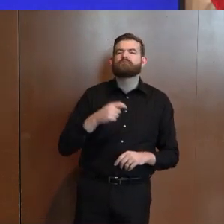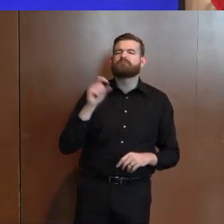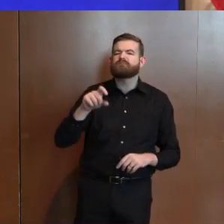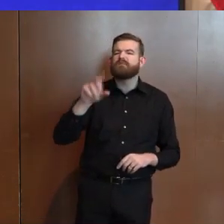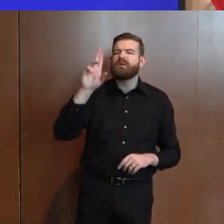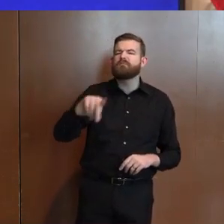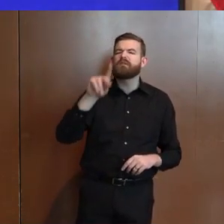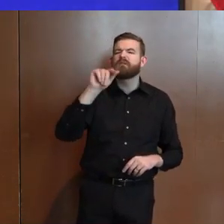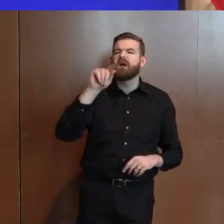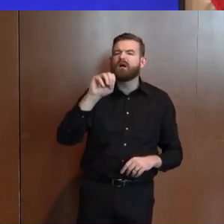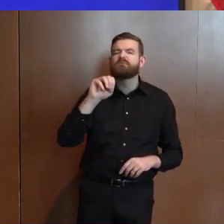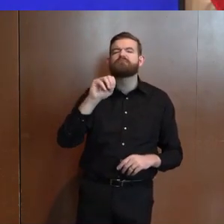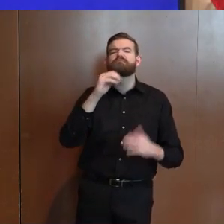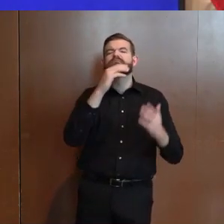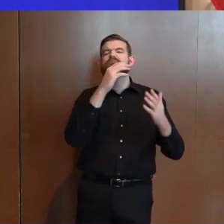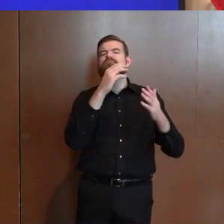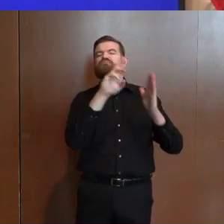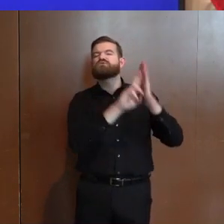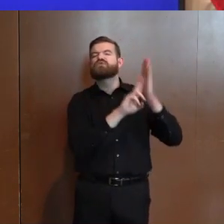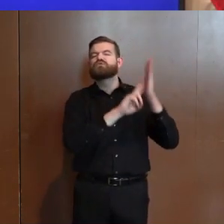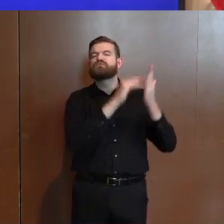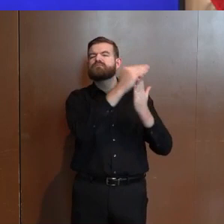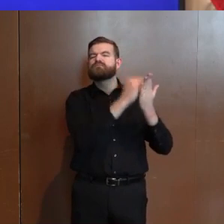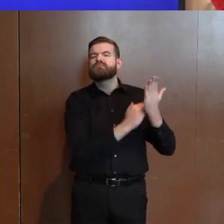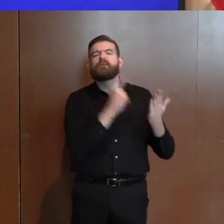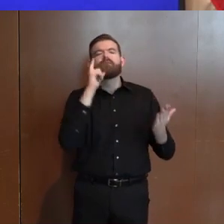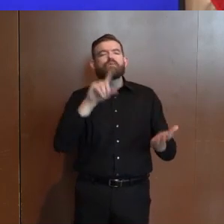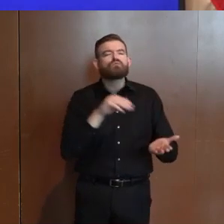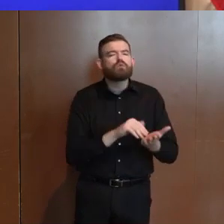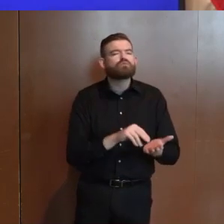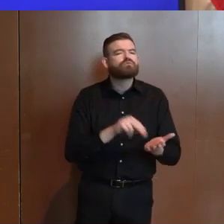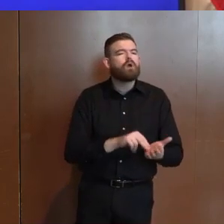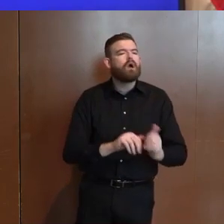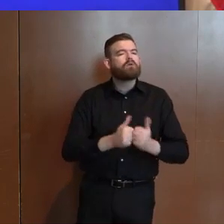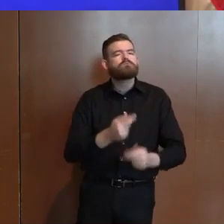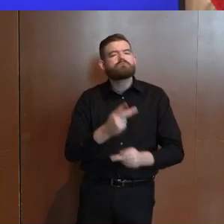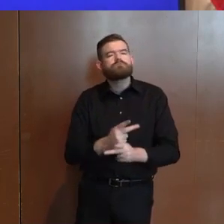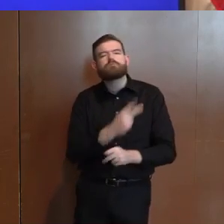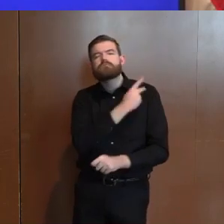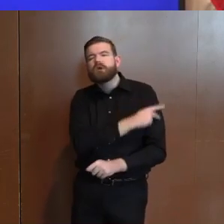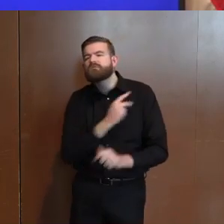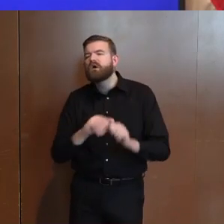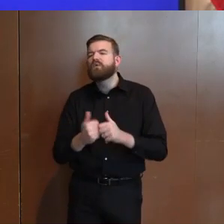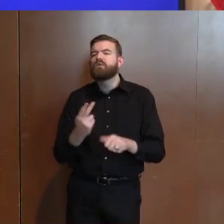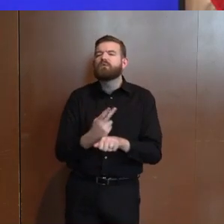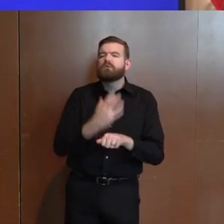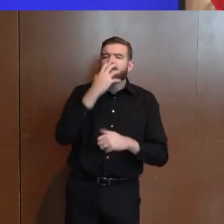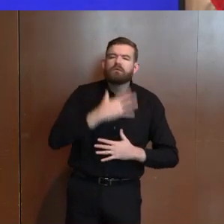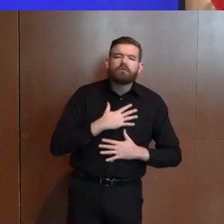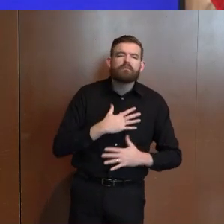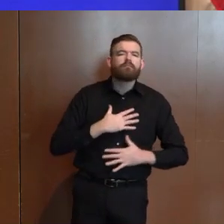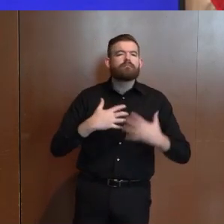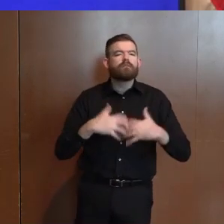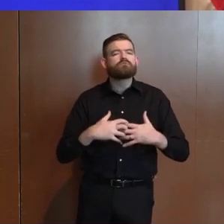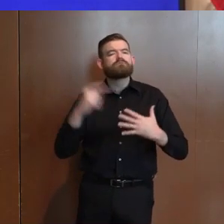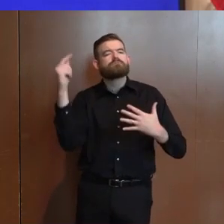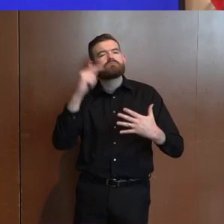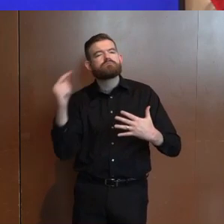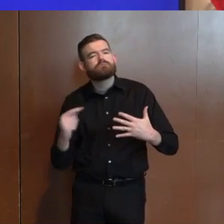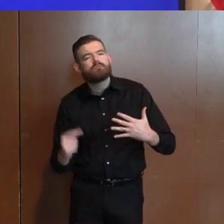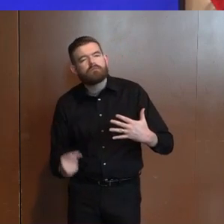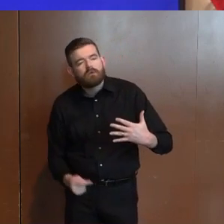it relates to patient treatment as well as ventilator usage? I know the medical side was meeting on Monday. And the EO about